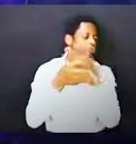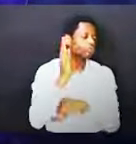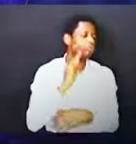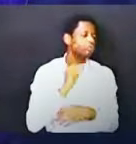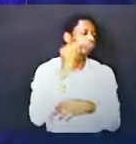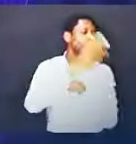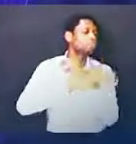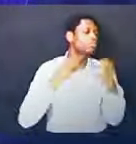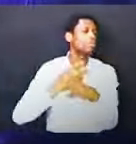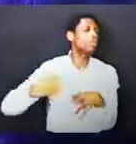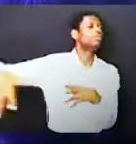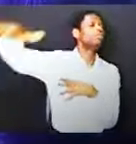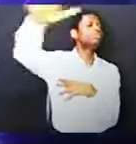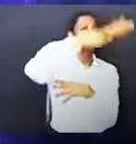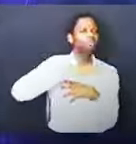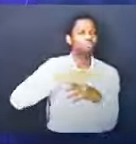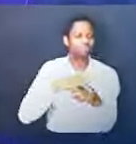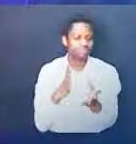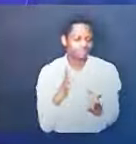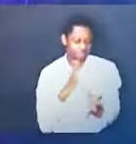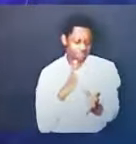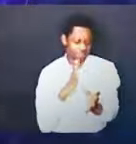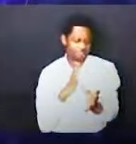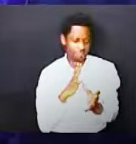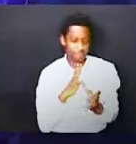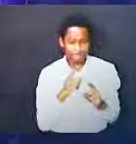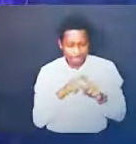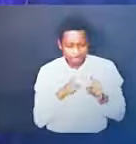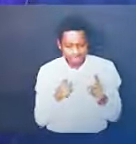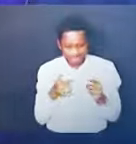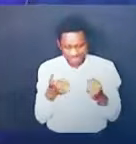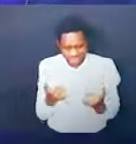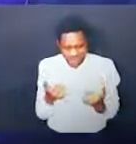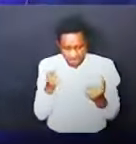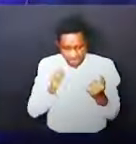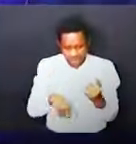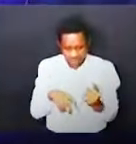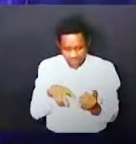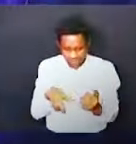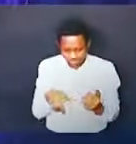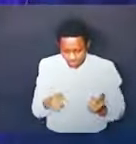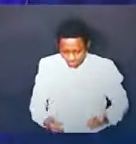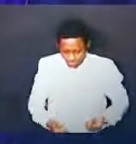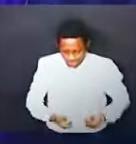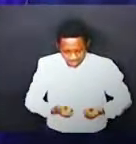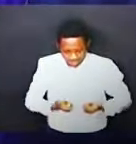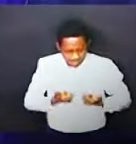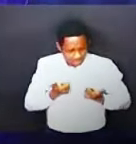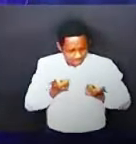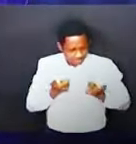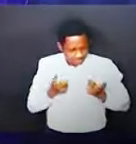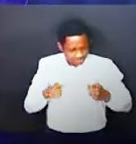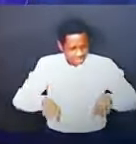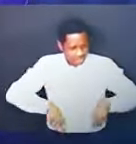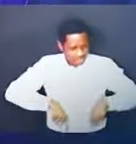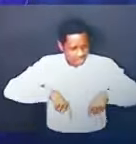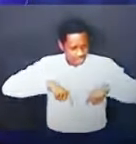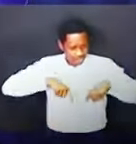it is important for us to live such lives that is worthy of our calling.